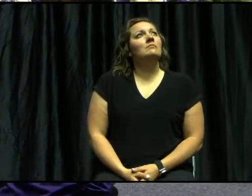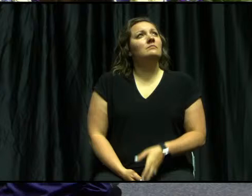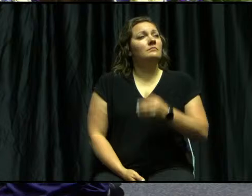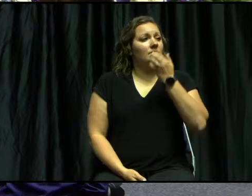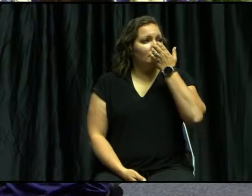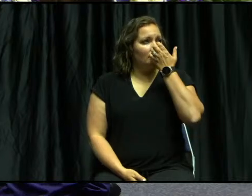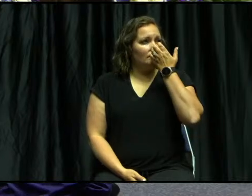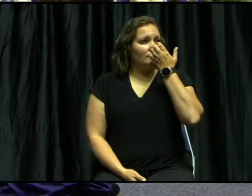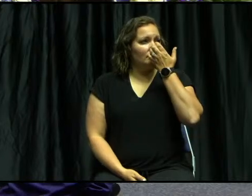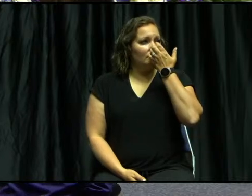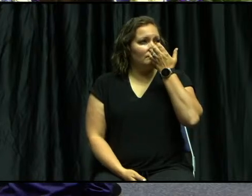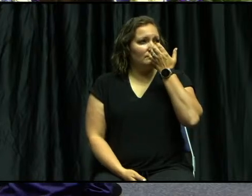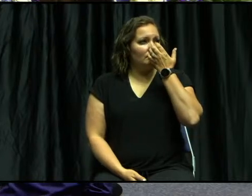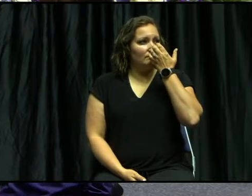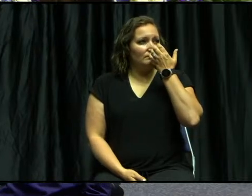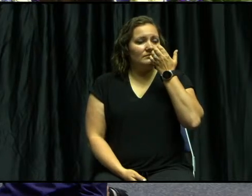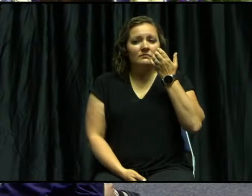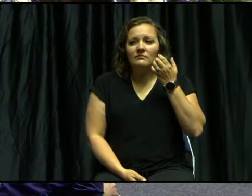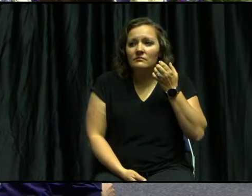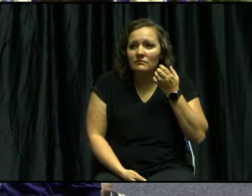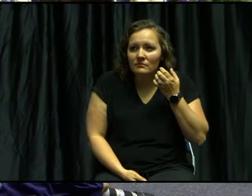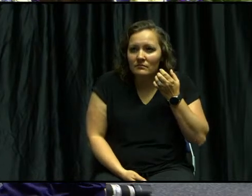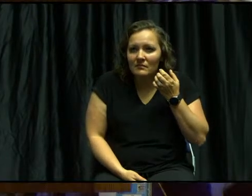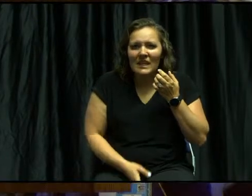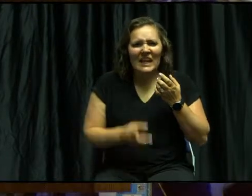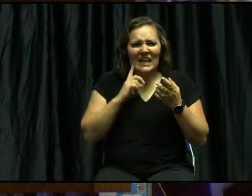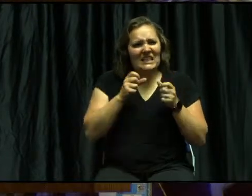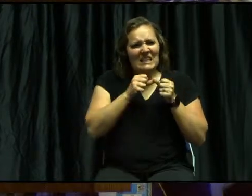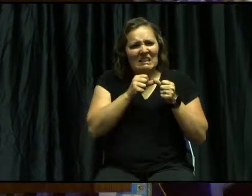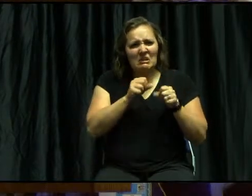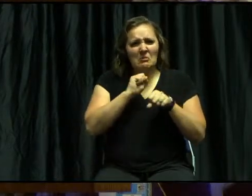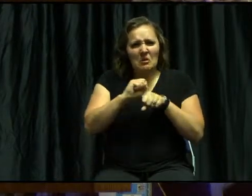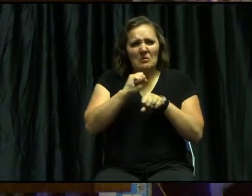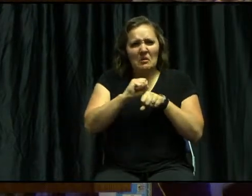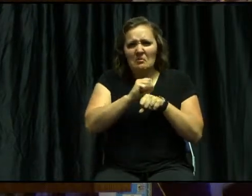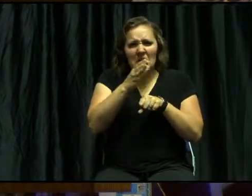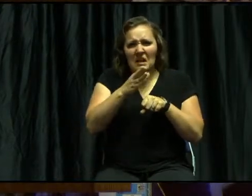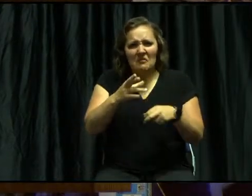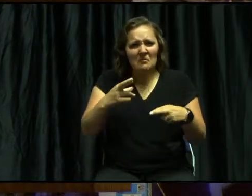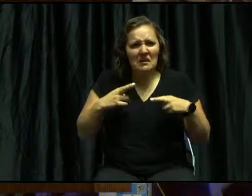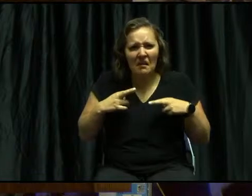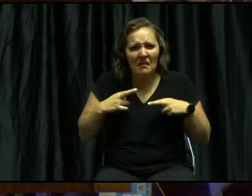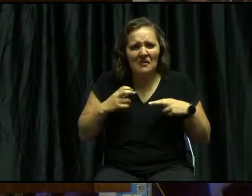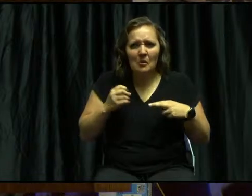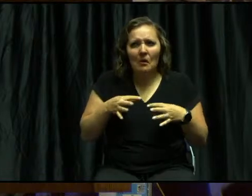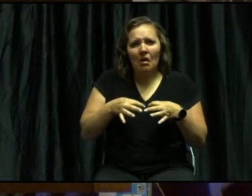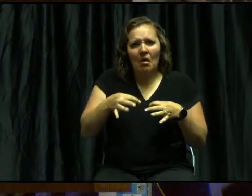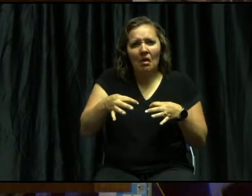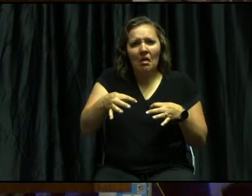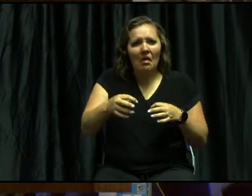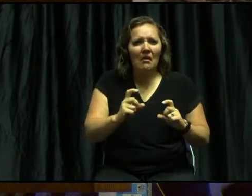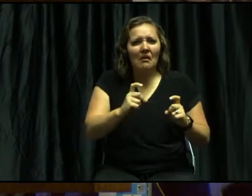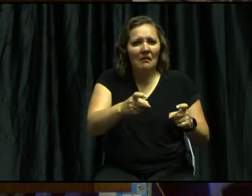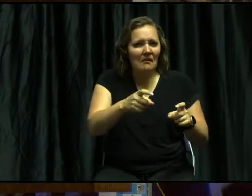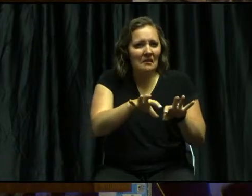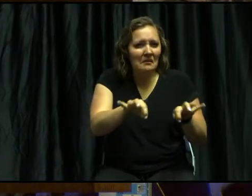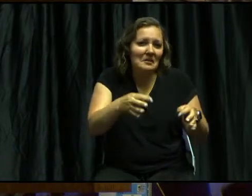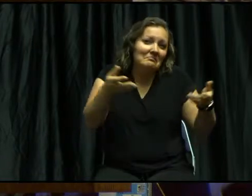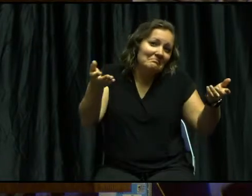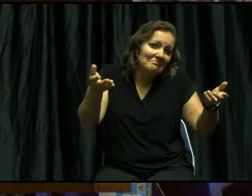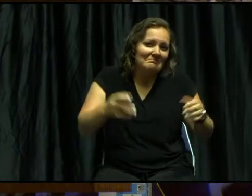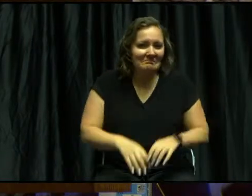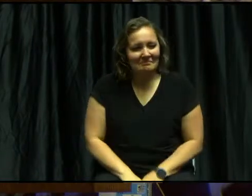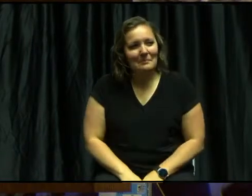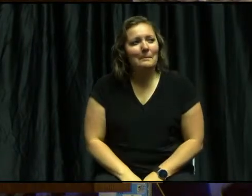He kept working, so we couldn't do this until now, that he's richly deserved. President Mortensen,